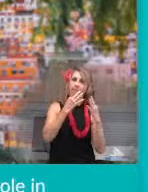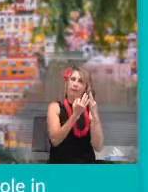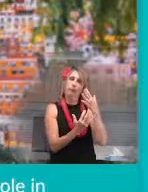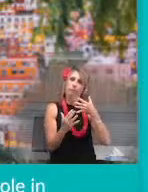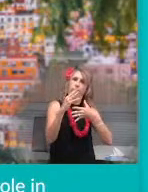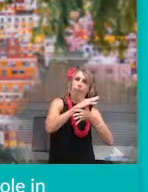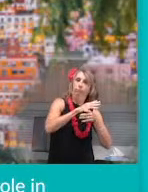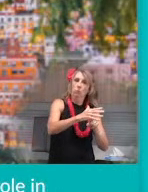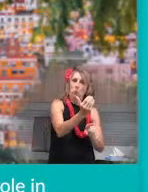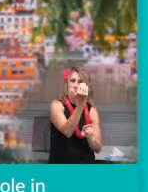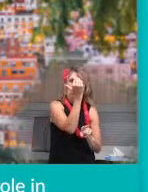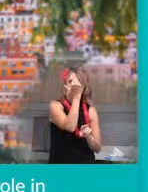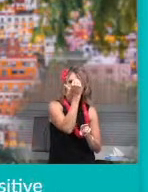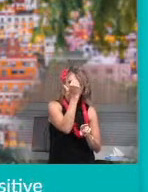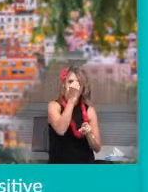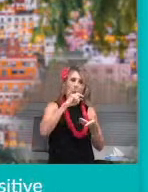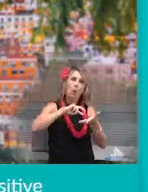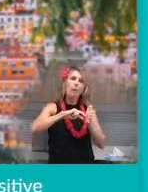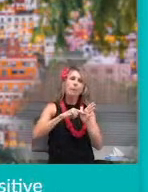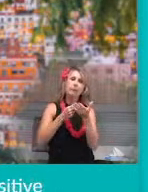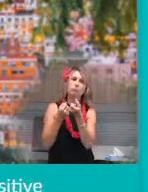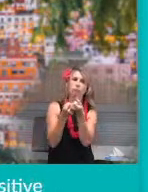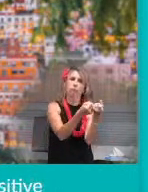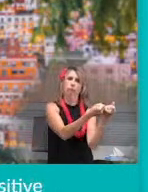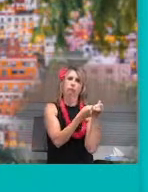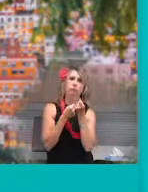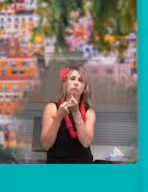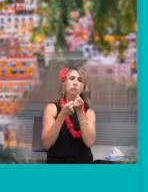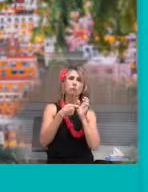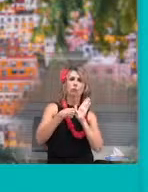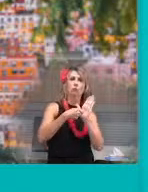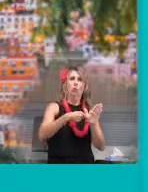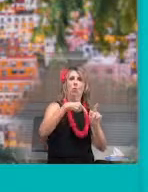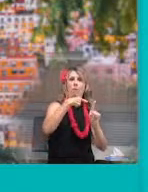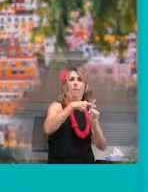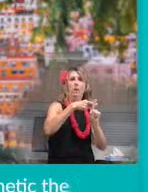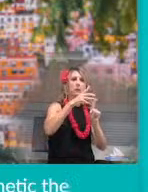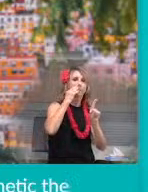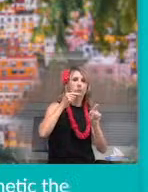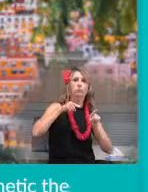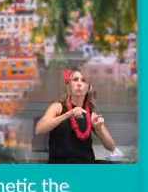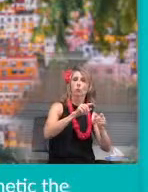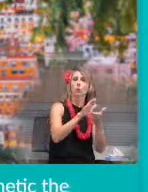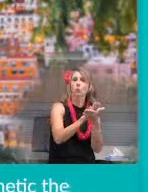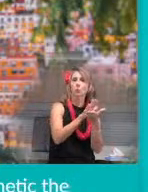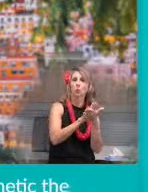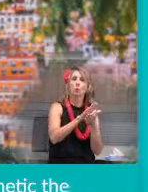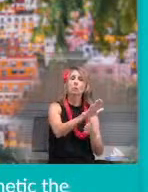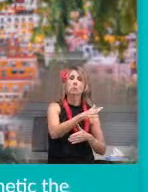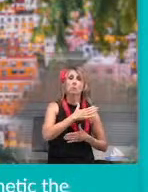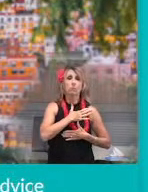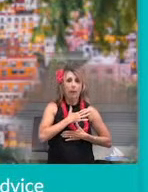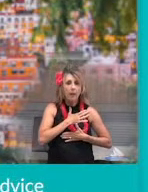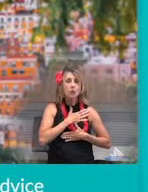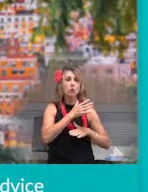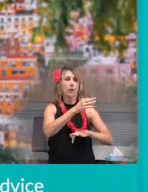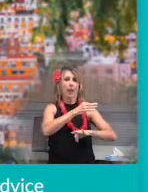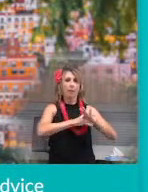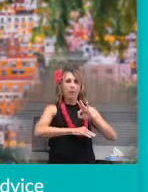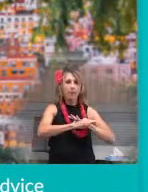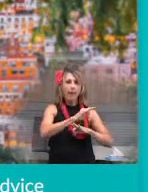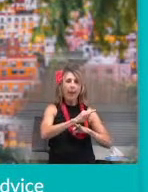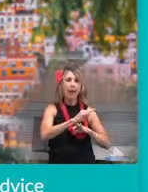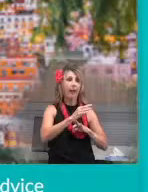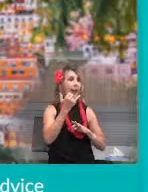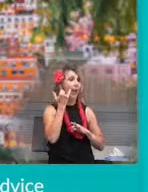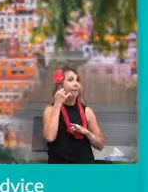and together, we each have a role in supporting them to have a positive experience at school. She is compassionate and empathetic, the person